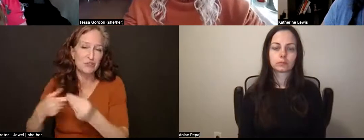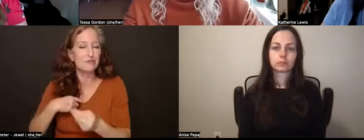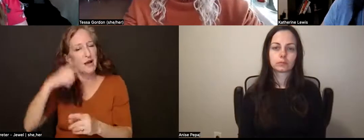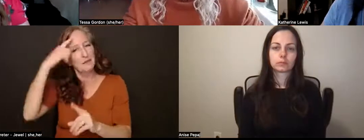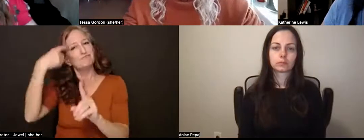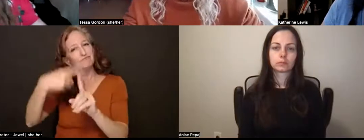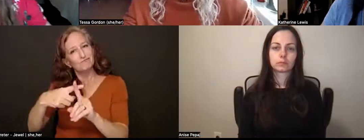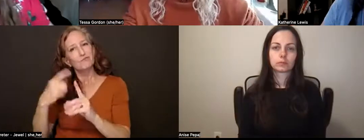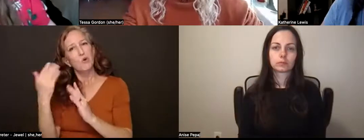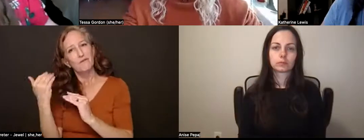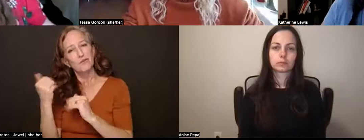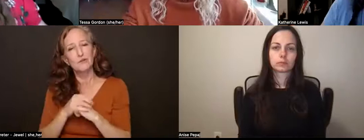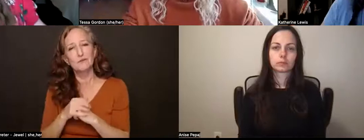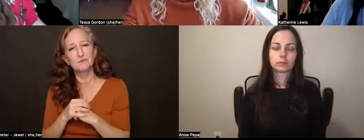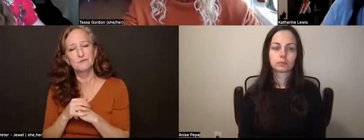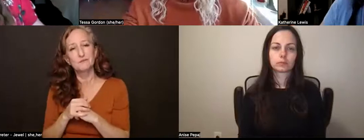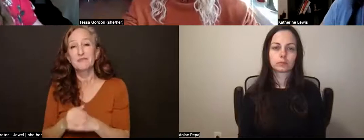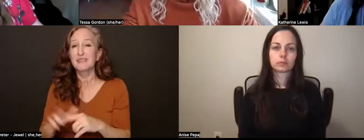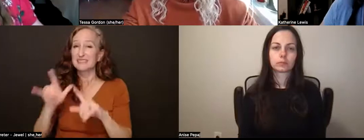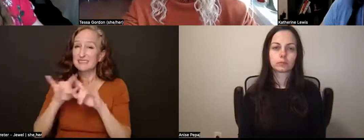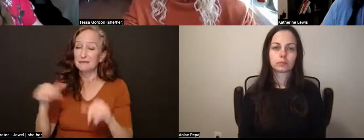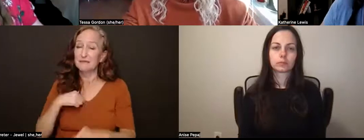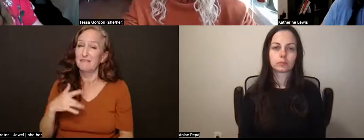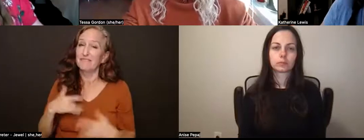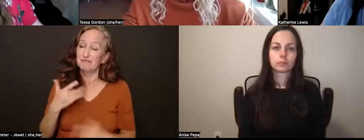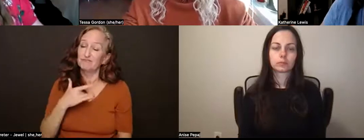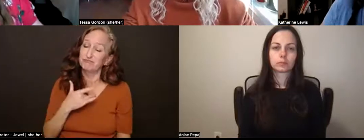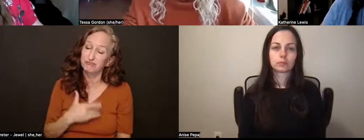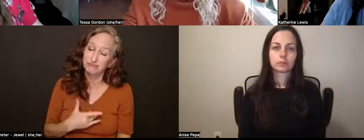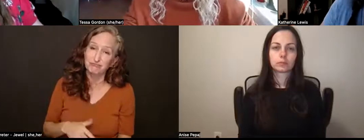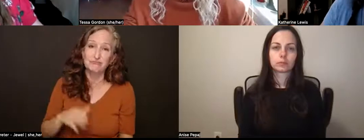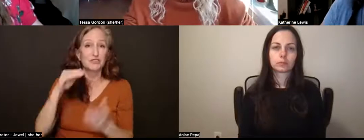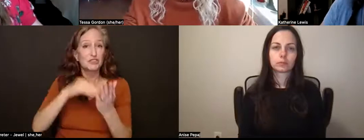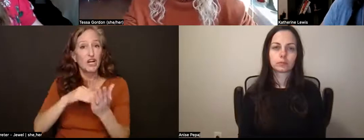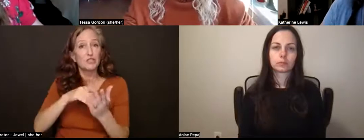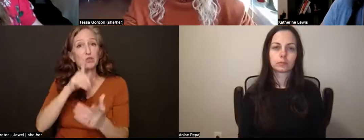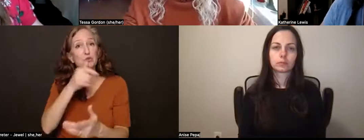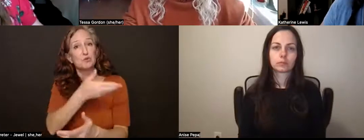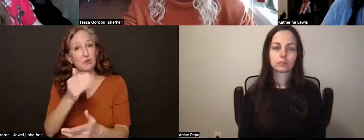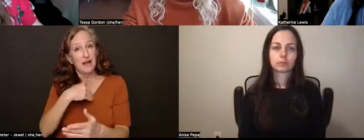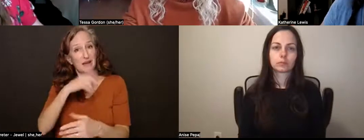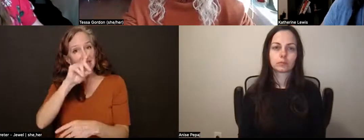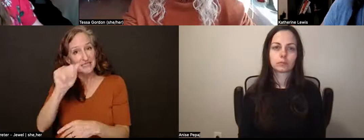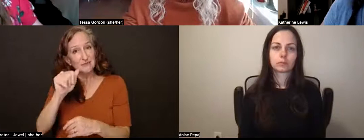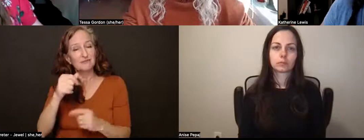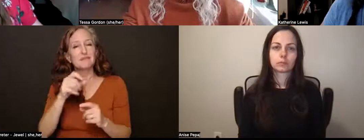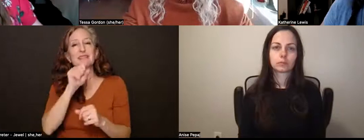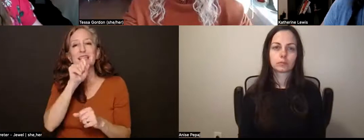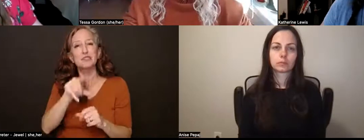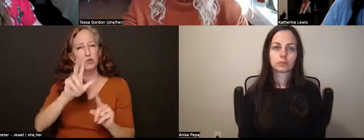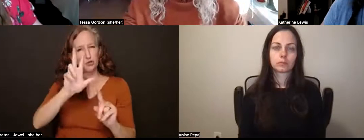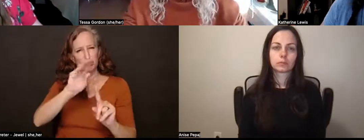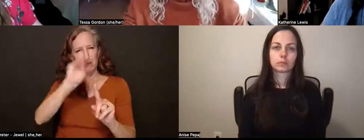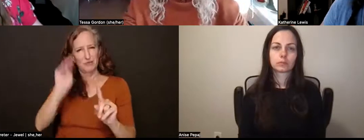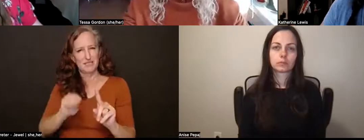What saddens me, though, is that when you look at physicians with disabilities who are out in practice, it's only 3% are disclosing. I'm sure